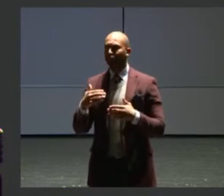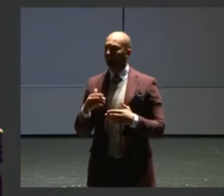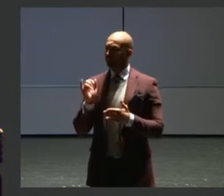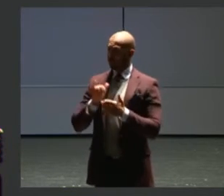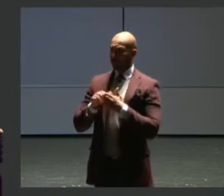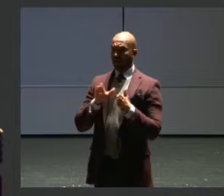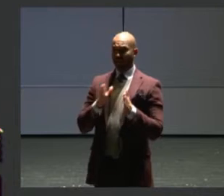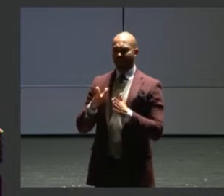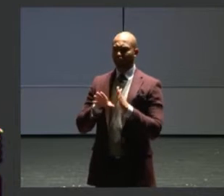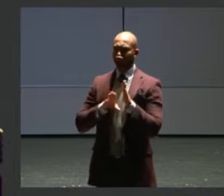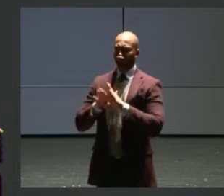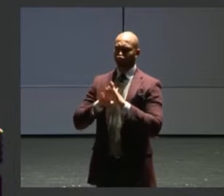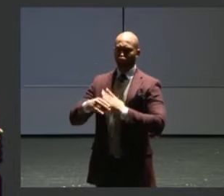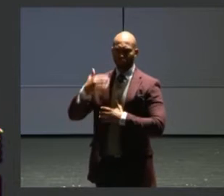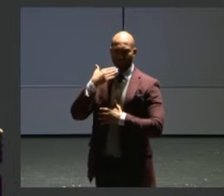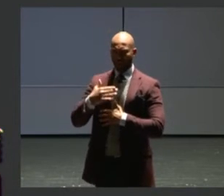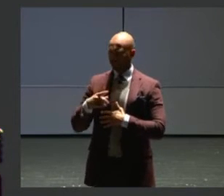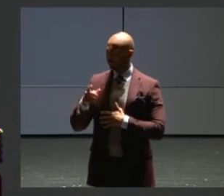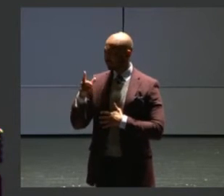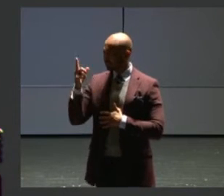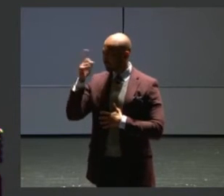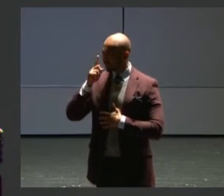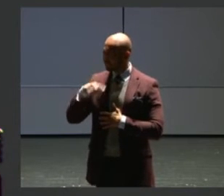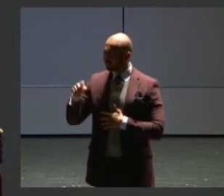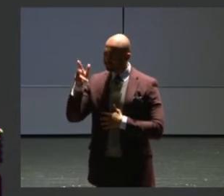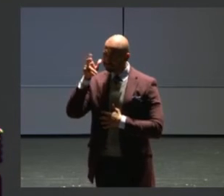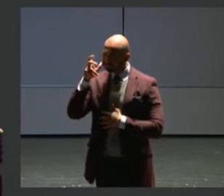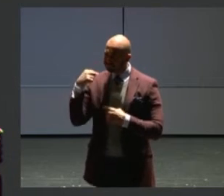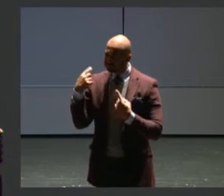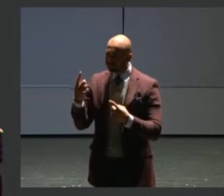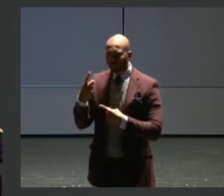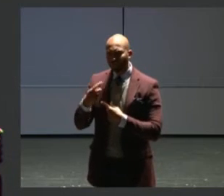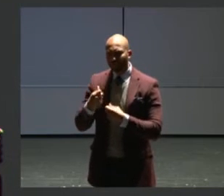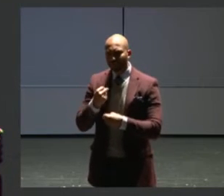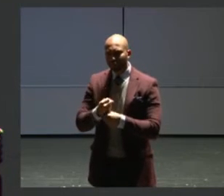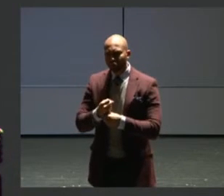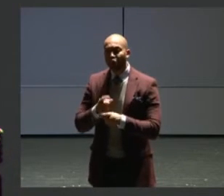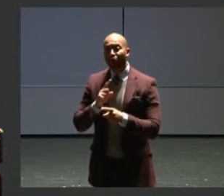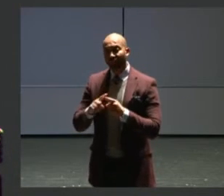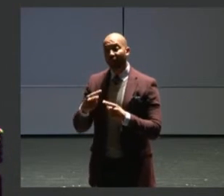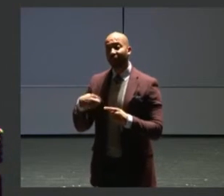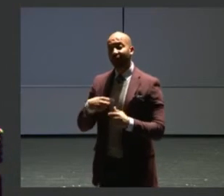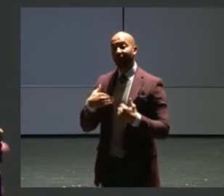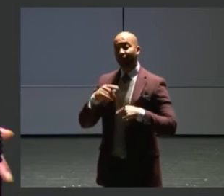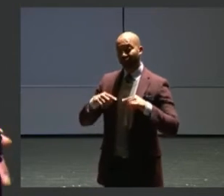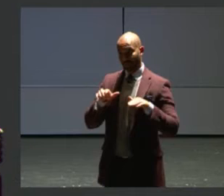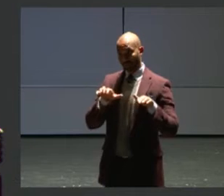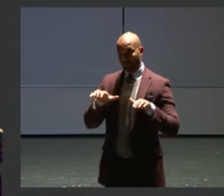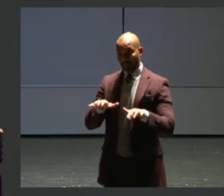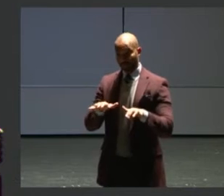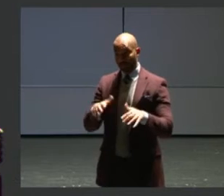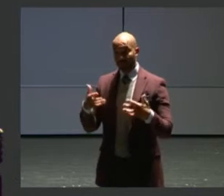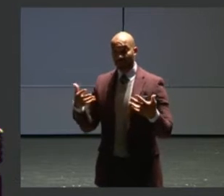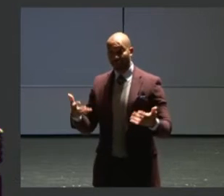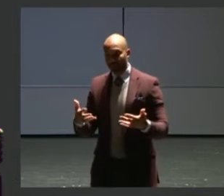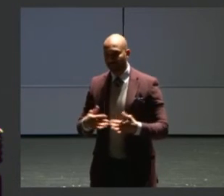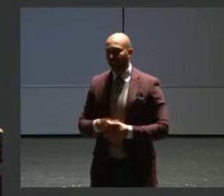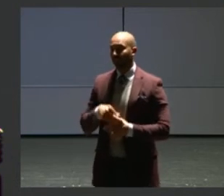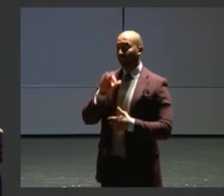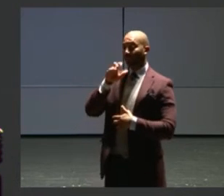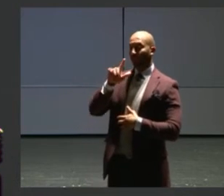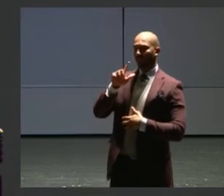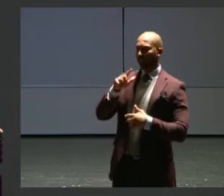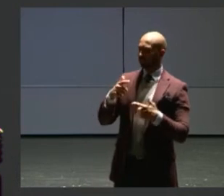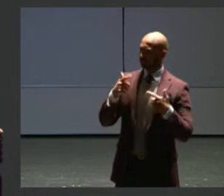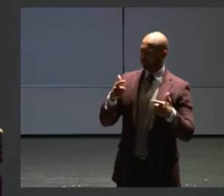think as you read it, and if you've been hearing about it over the last year, you would say these are the activities we need to do. Illinois is a huge